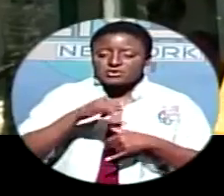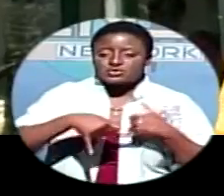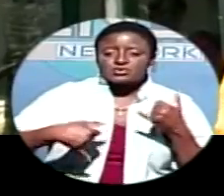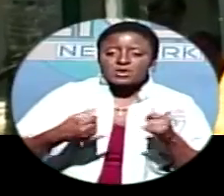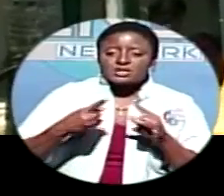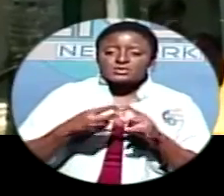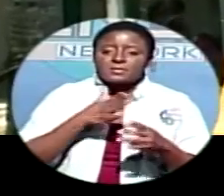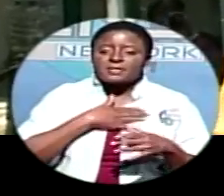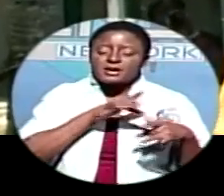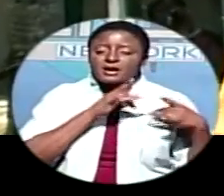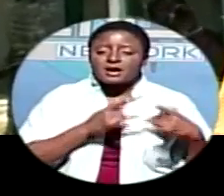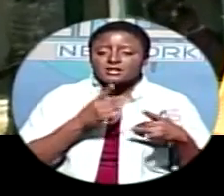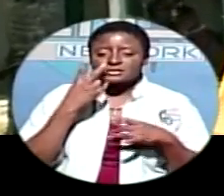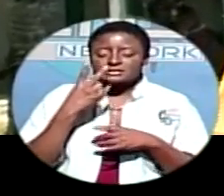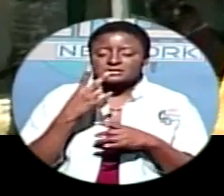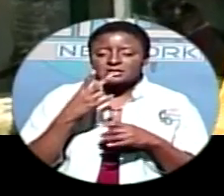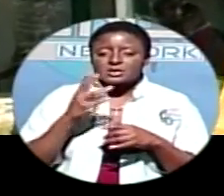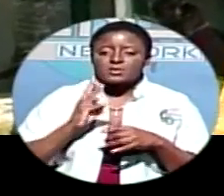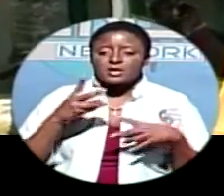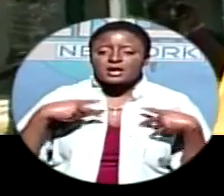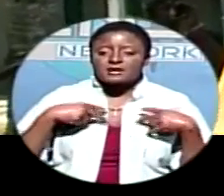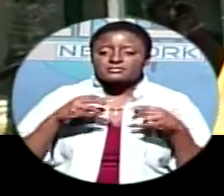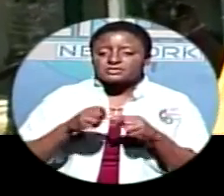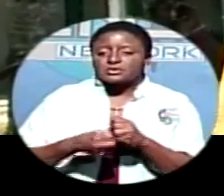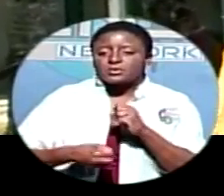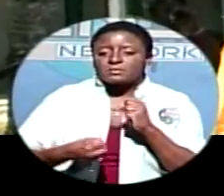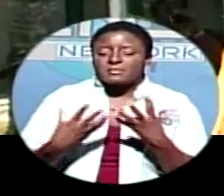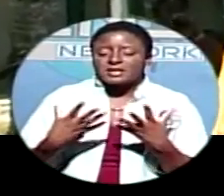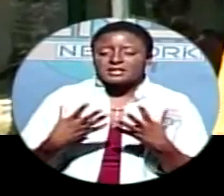to have so many young persons who will be